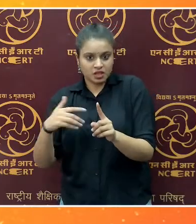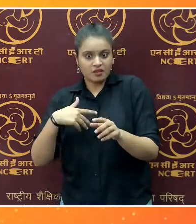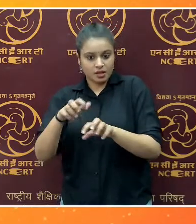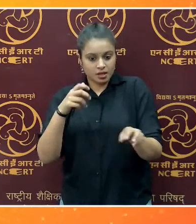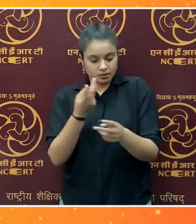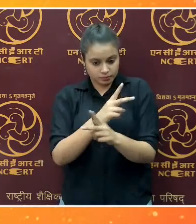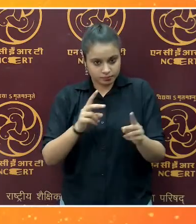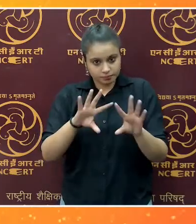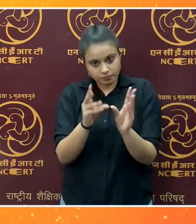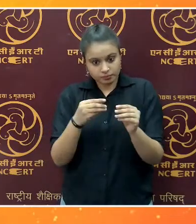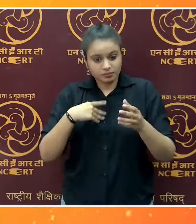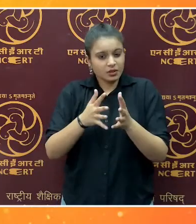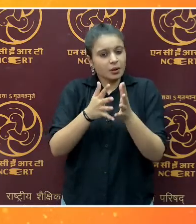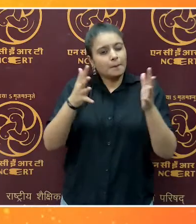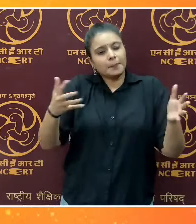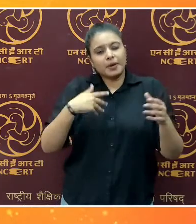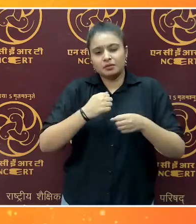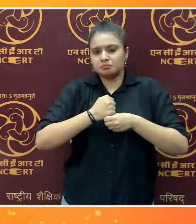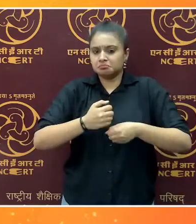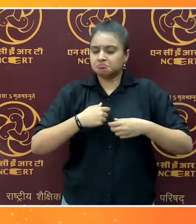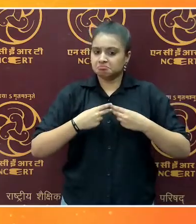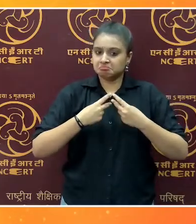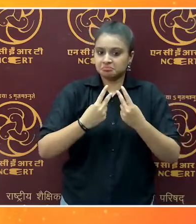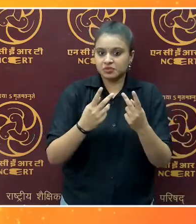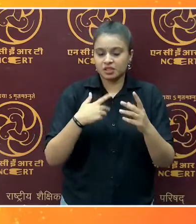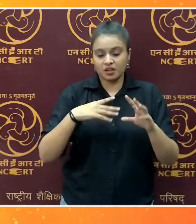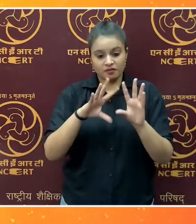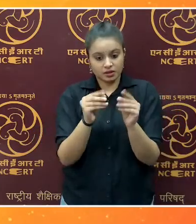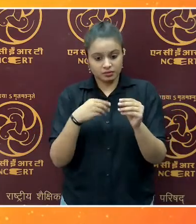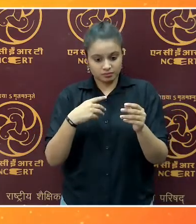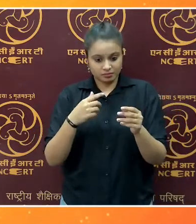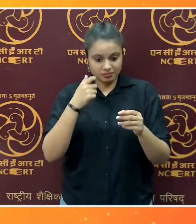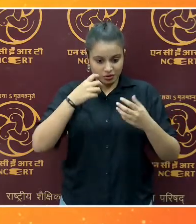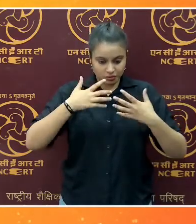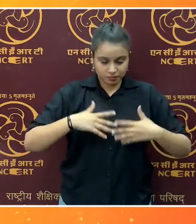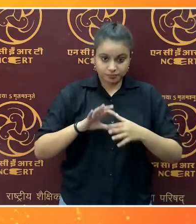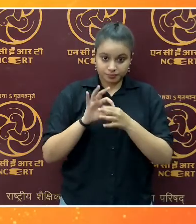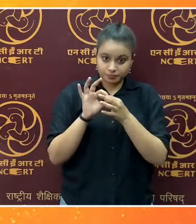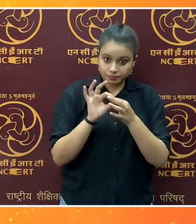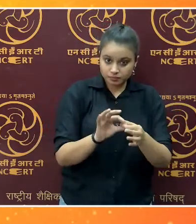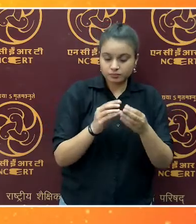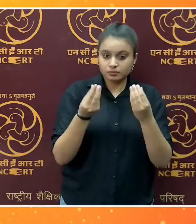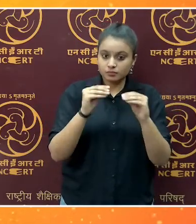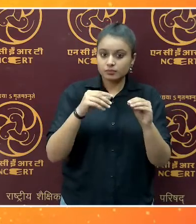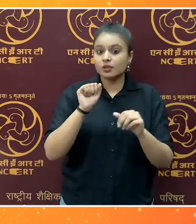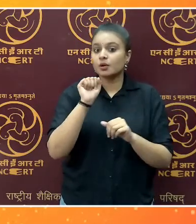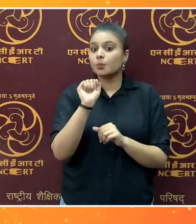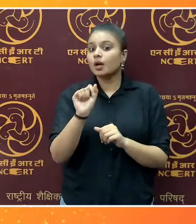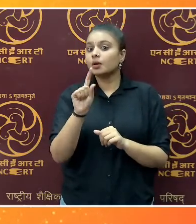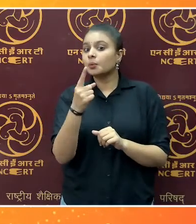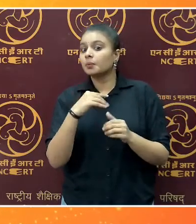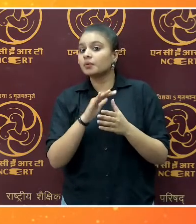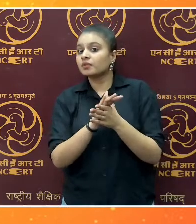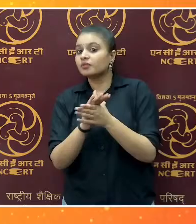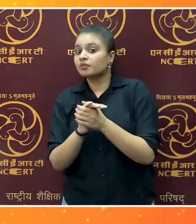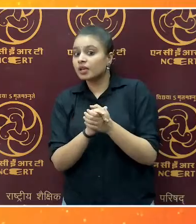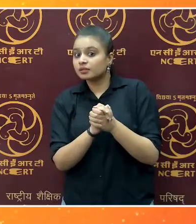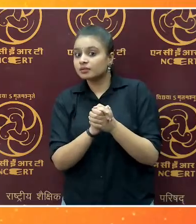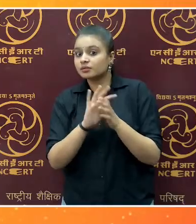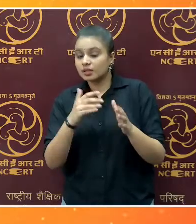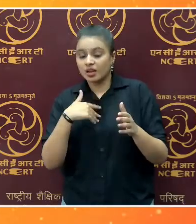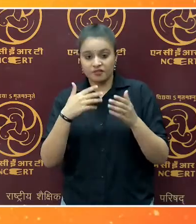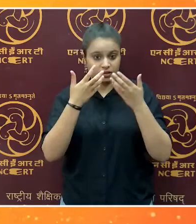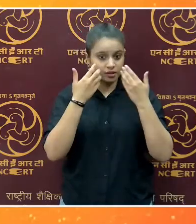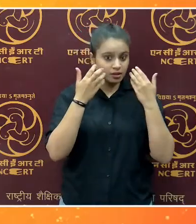becomes a big gesture towards the planet, big gesture towards humanity as well. So one of his friends is